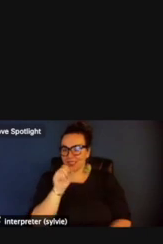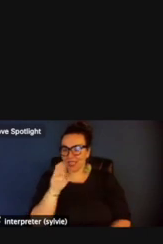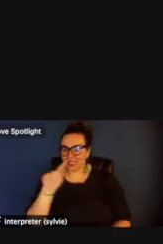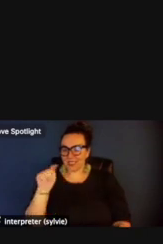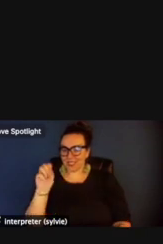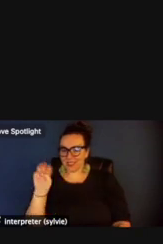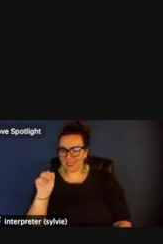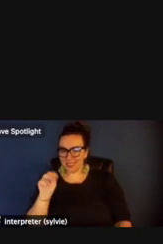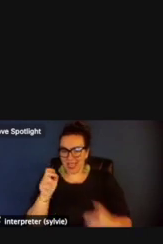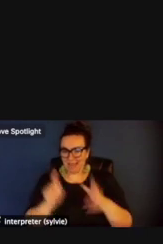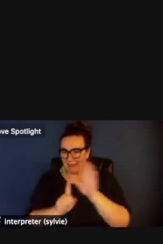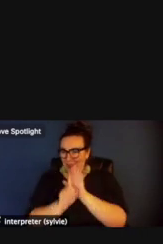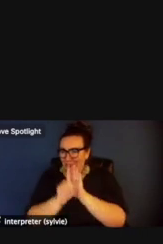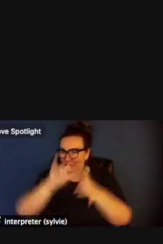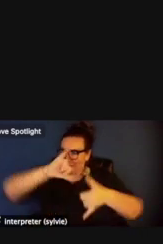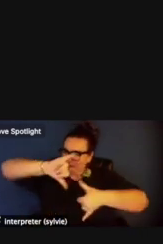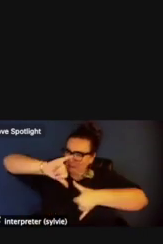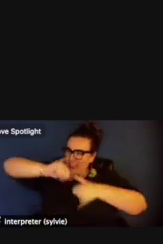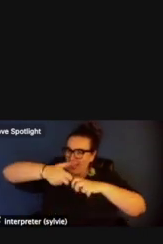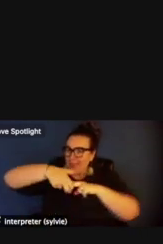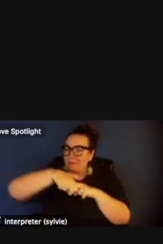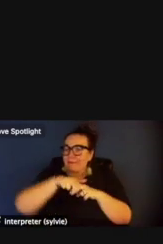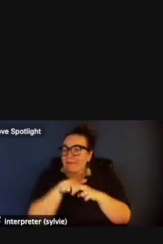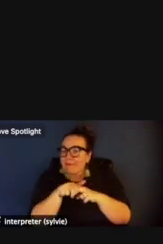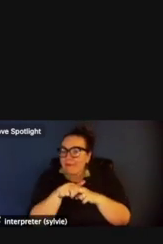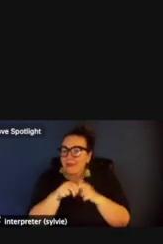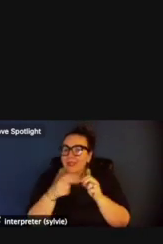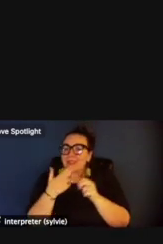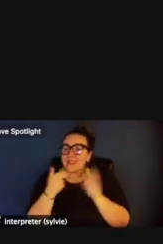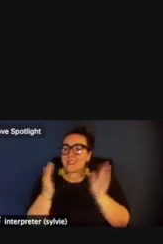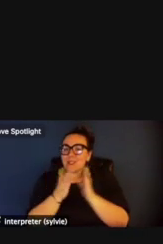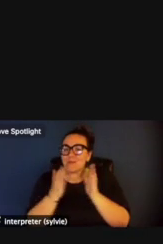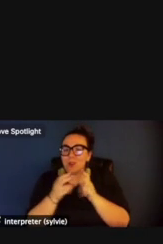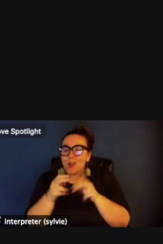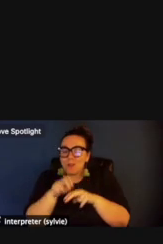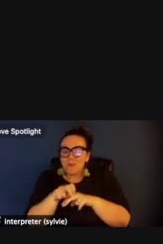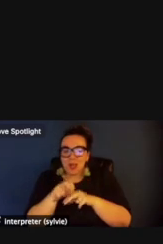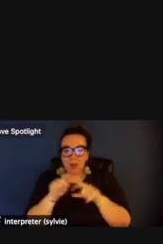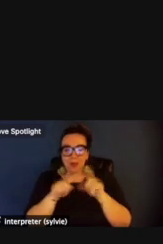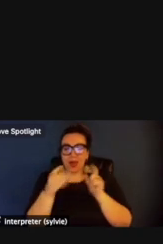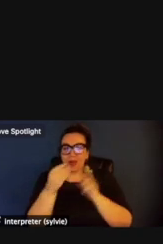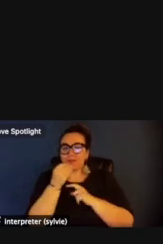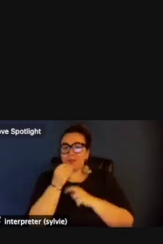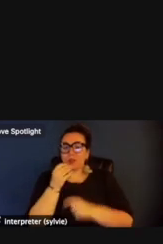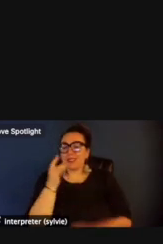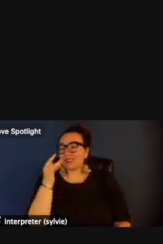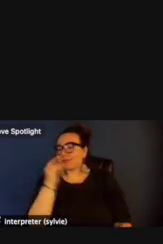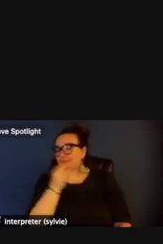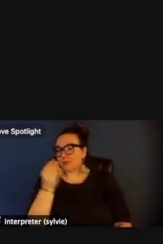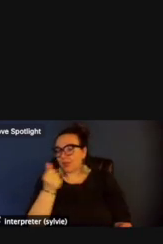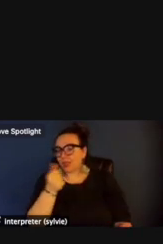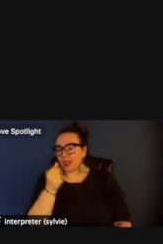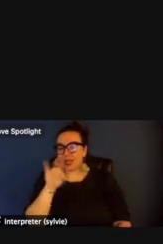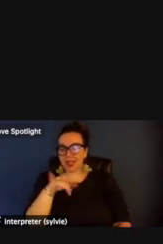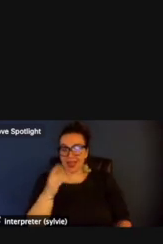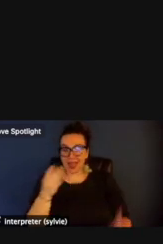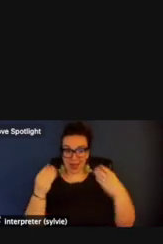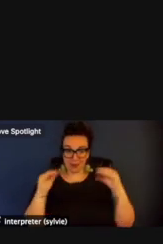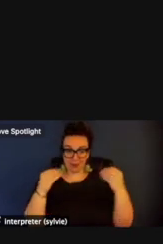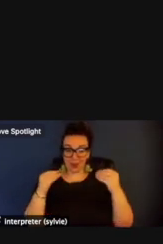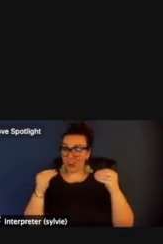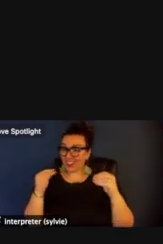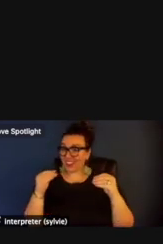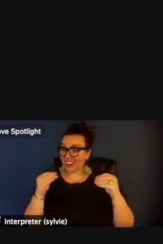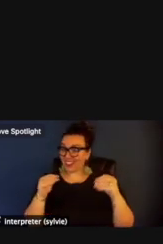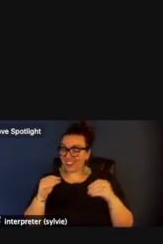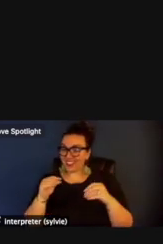little stools like everyone else. What? Yeah. But the food there is superb. Now, this is a market place, so this is kind of